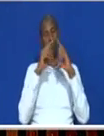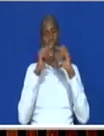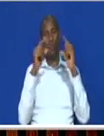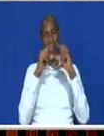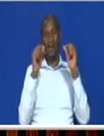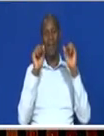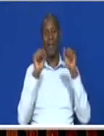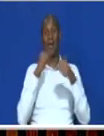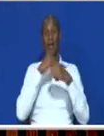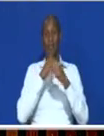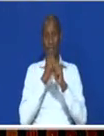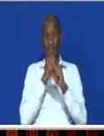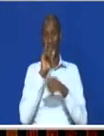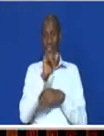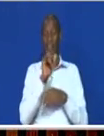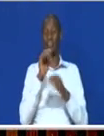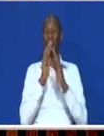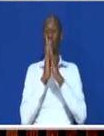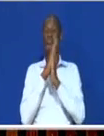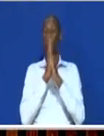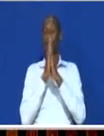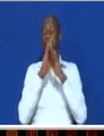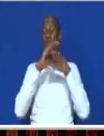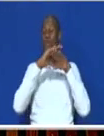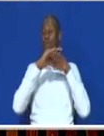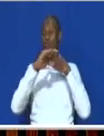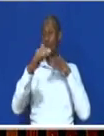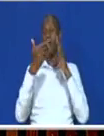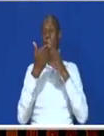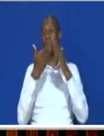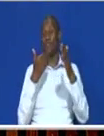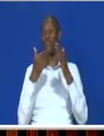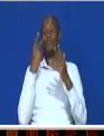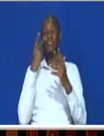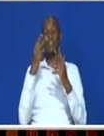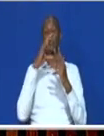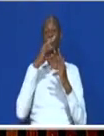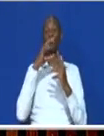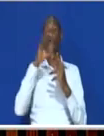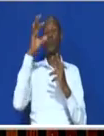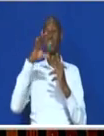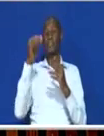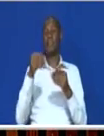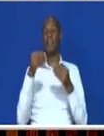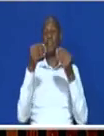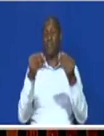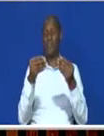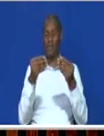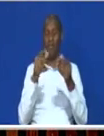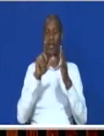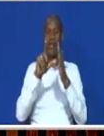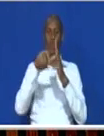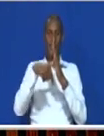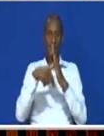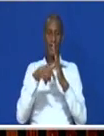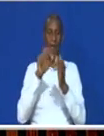can make that particular passage to flow, even before you look at the choices given. Then later, you look